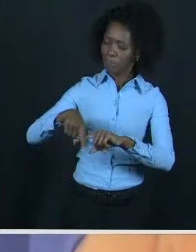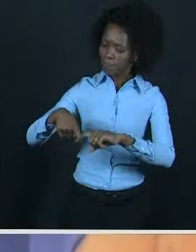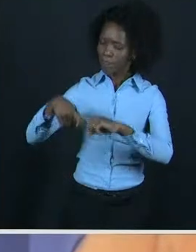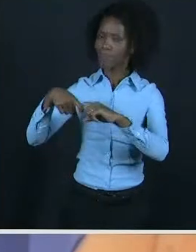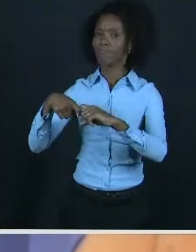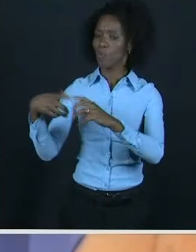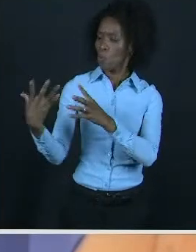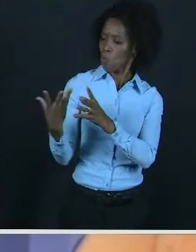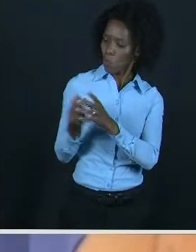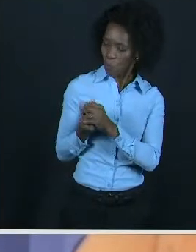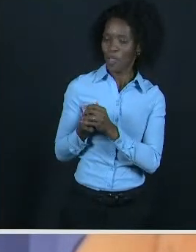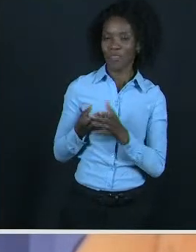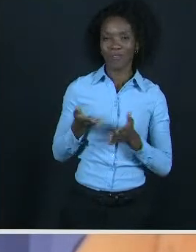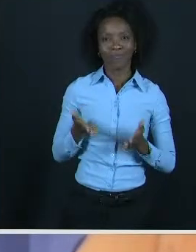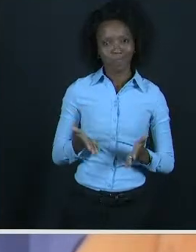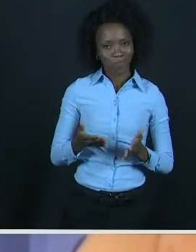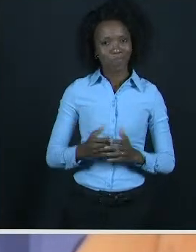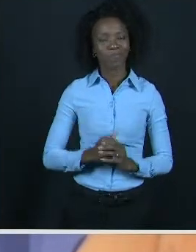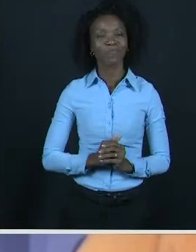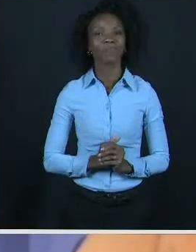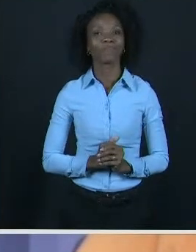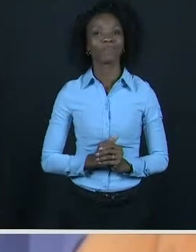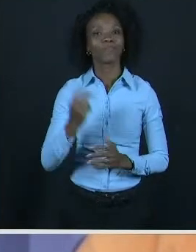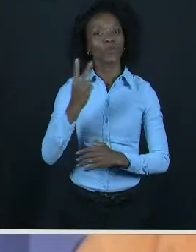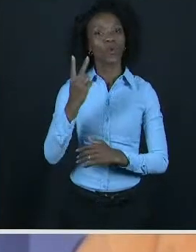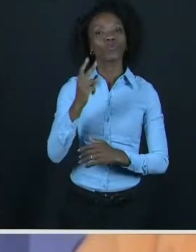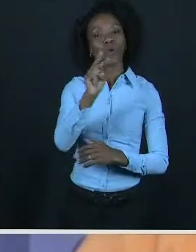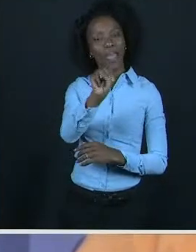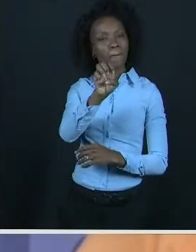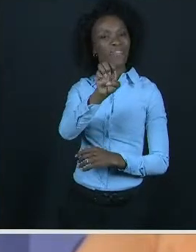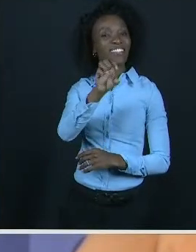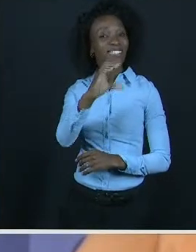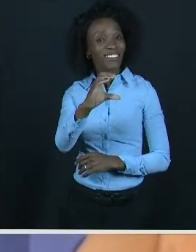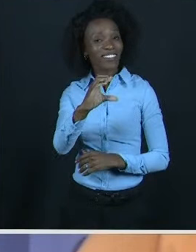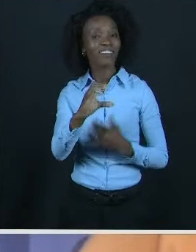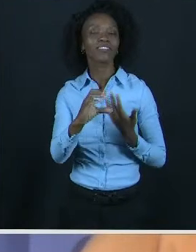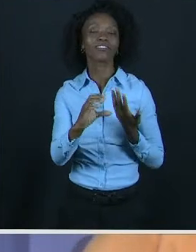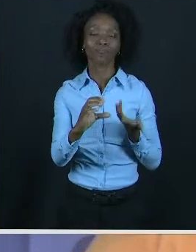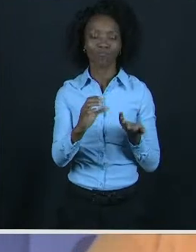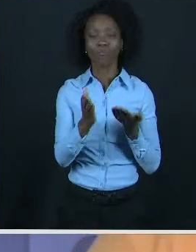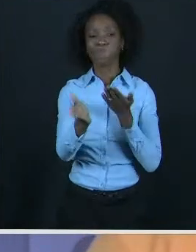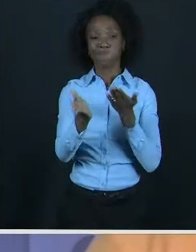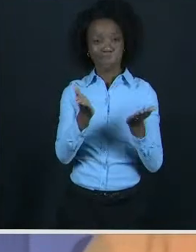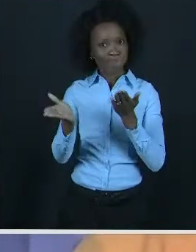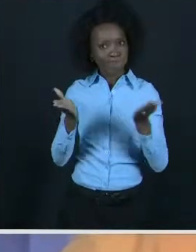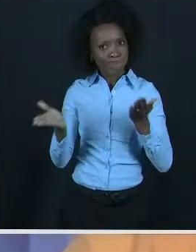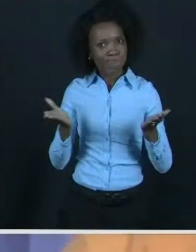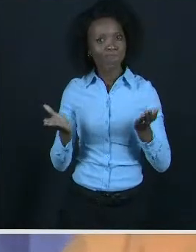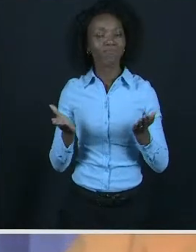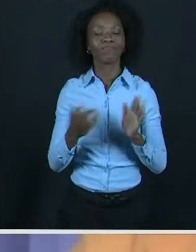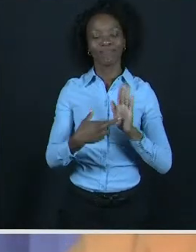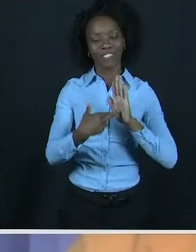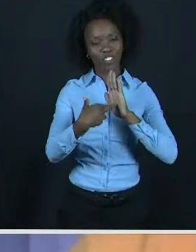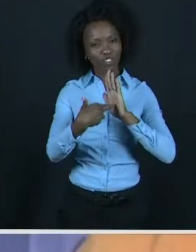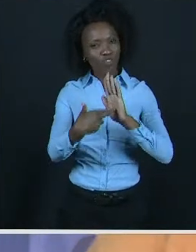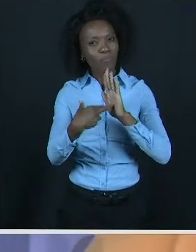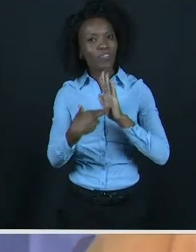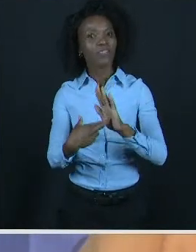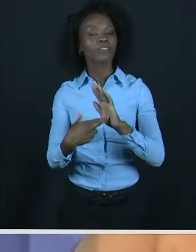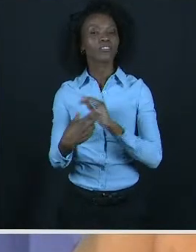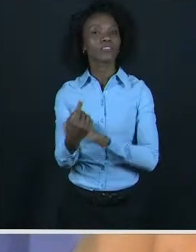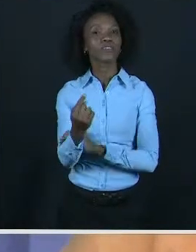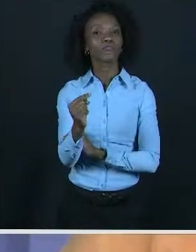amongst us as well, and MECs who are also here,